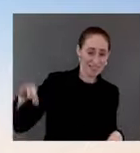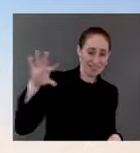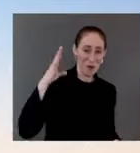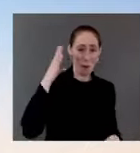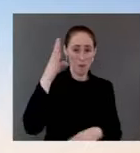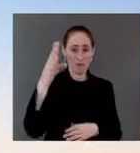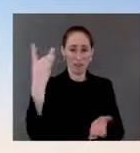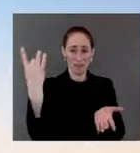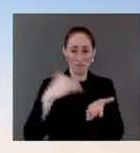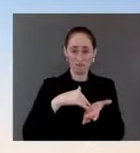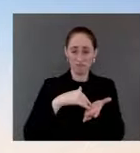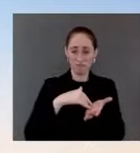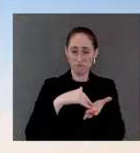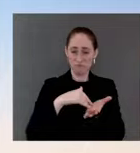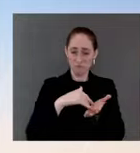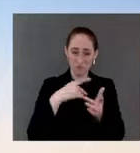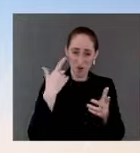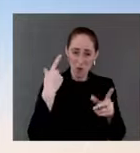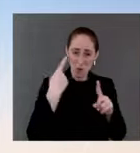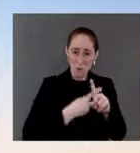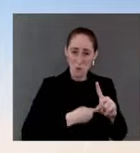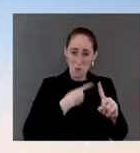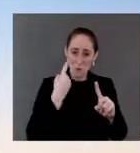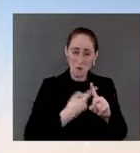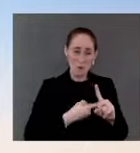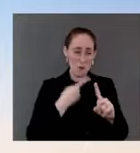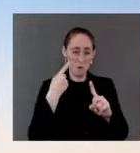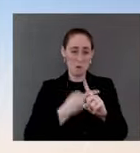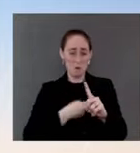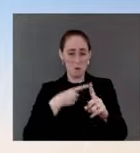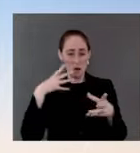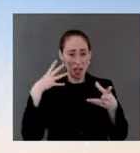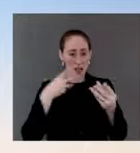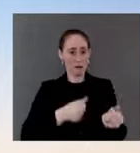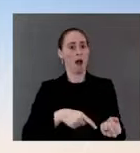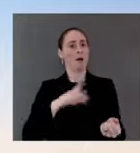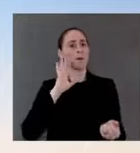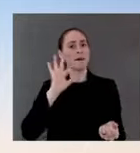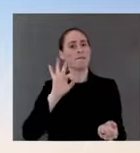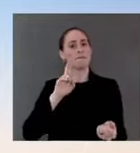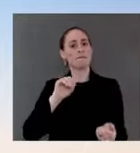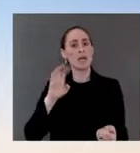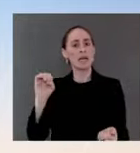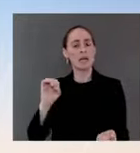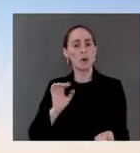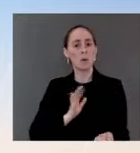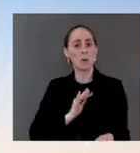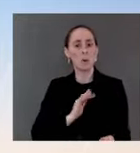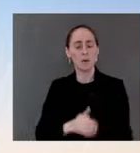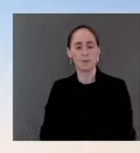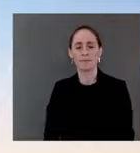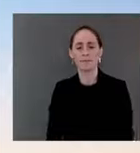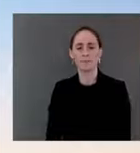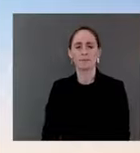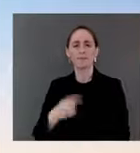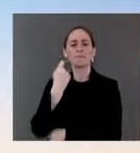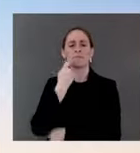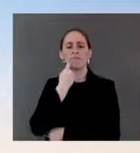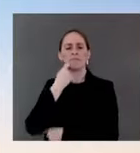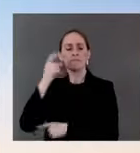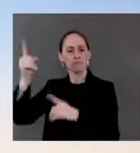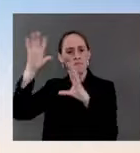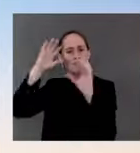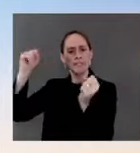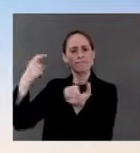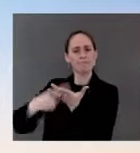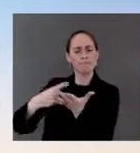all areas, the way people, and the president just talked about this too, experience inflation, as you all know, is not through the data or graphs, as much as we love